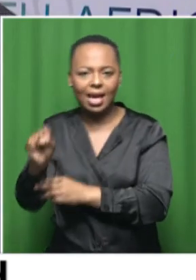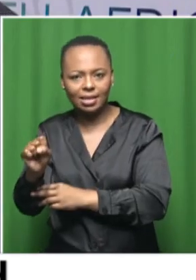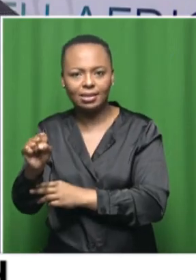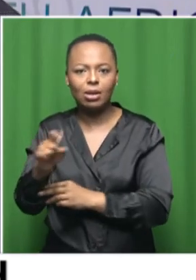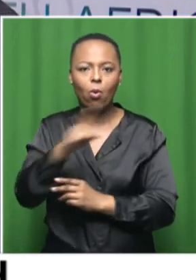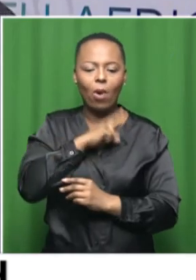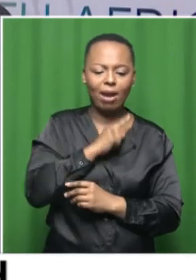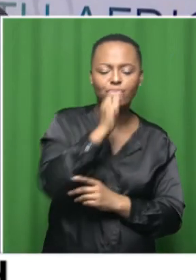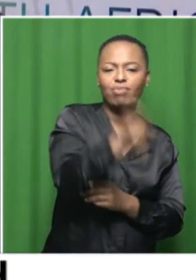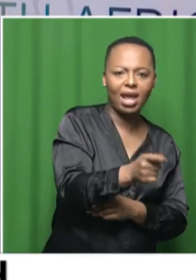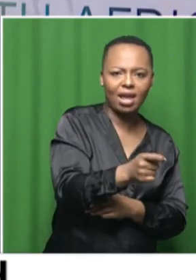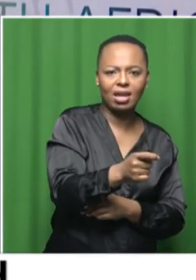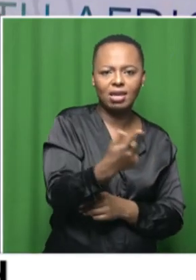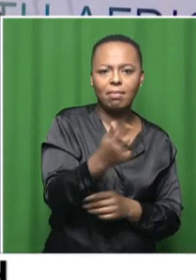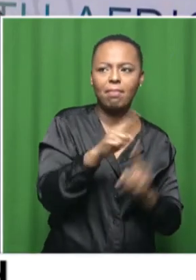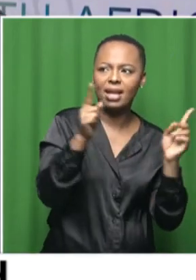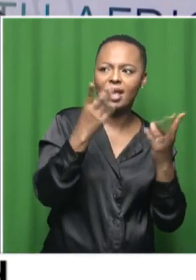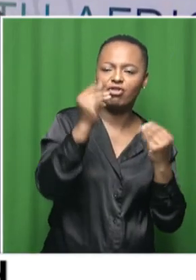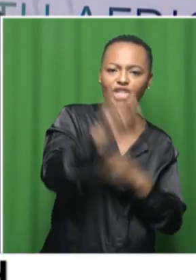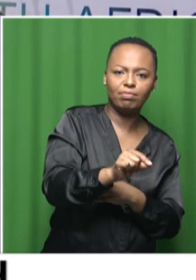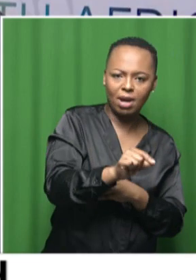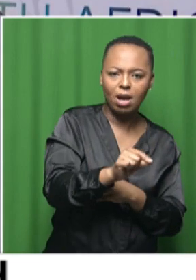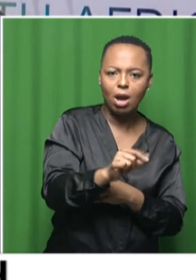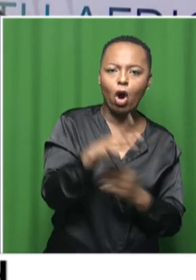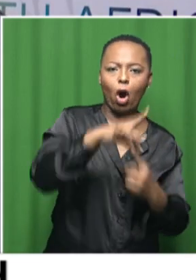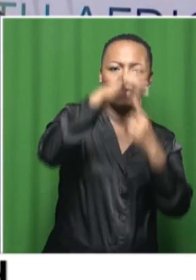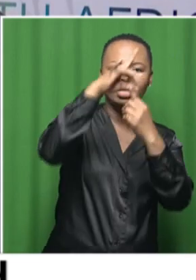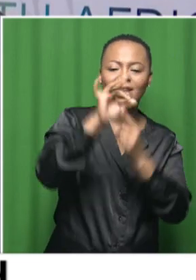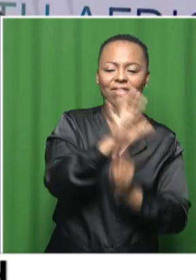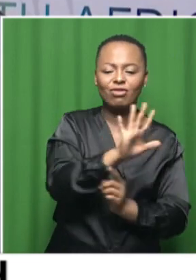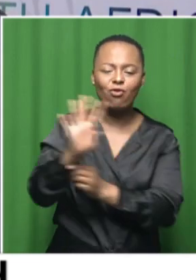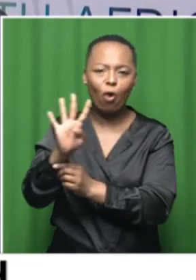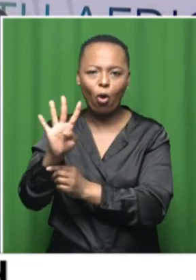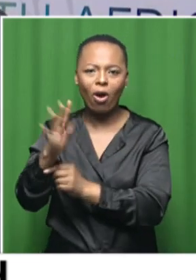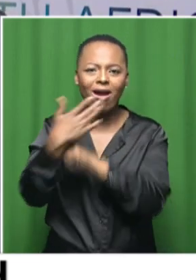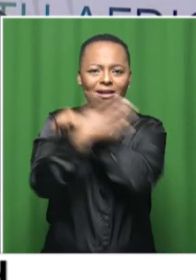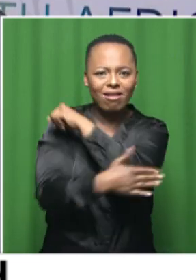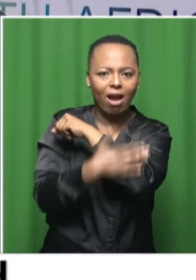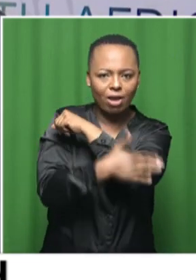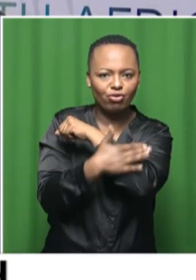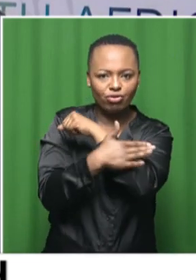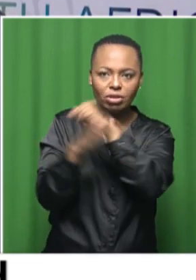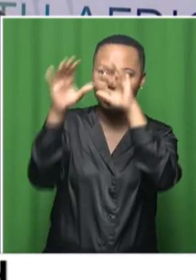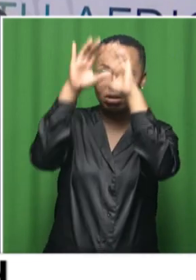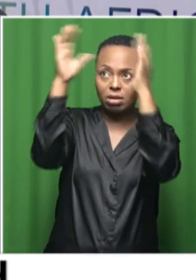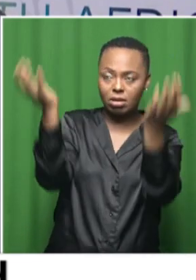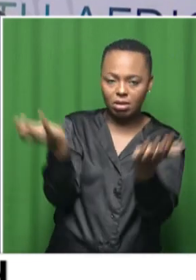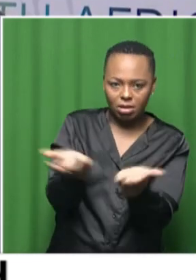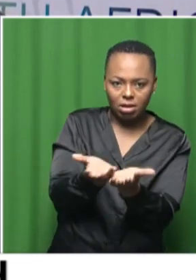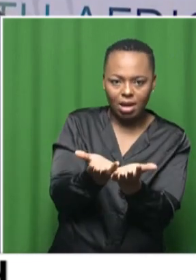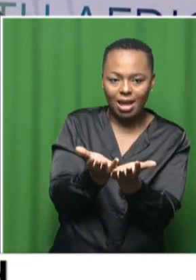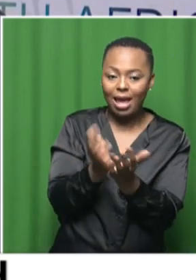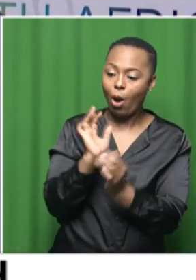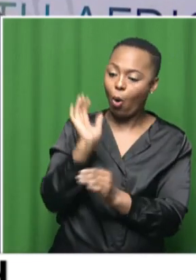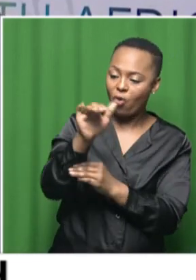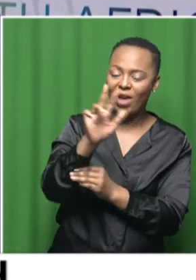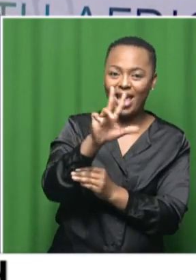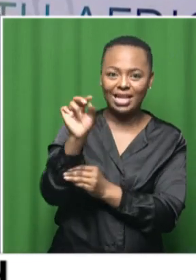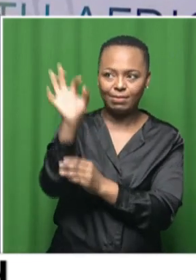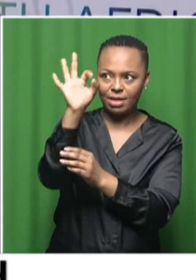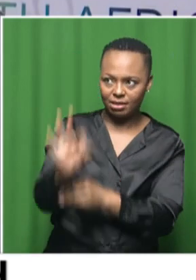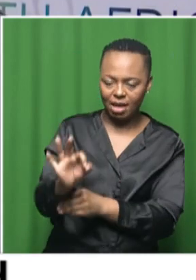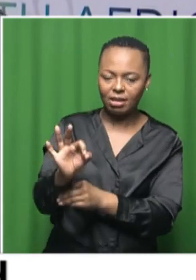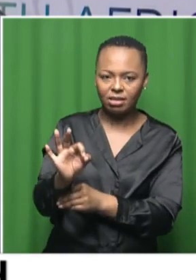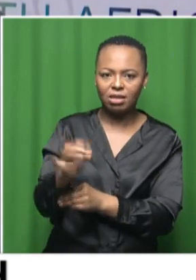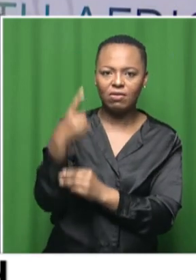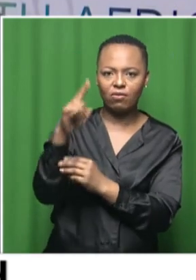options? But like I said, I mean, 64 countries in the globe account for over 80% of all the